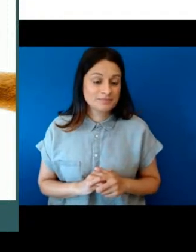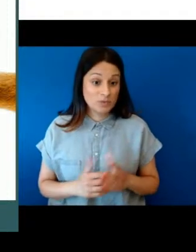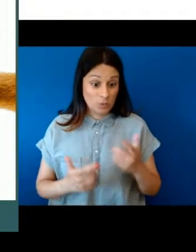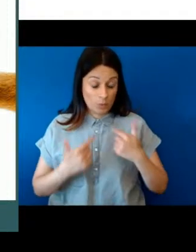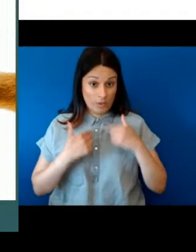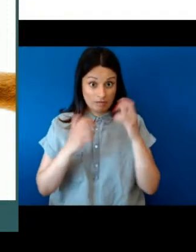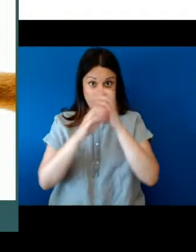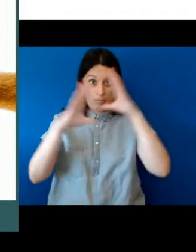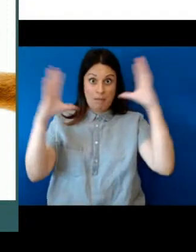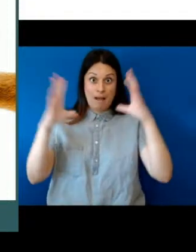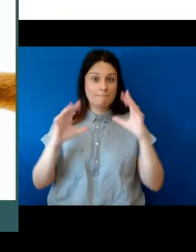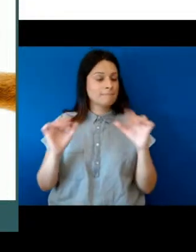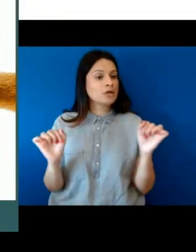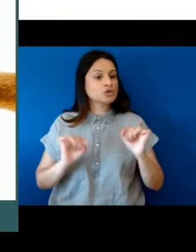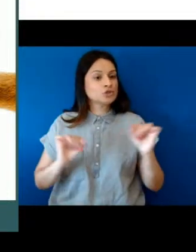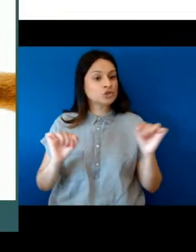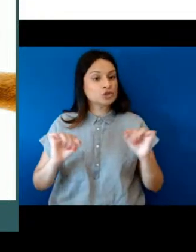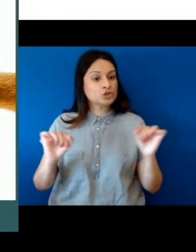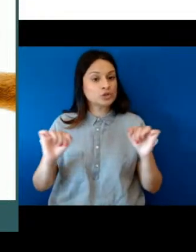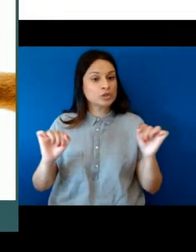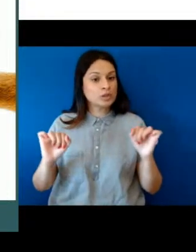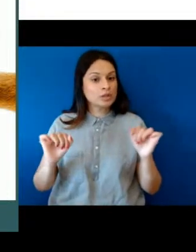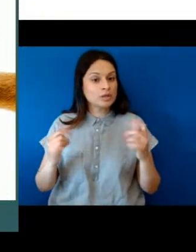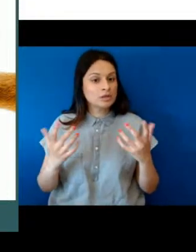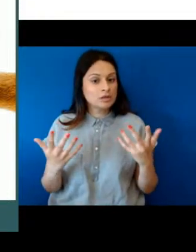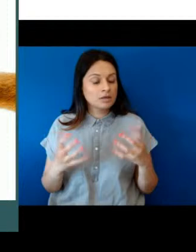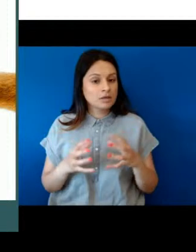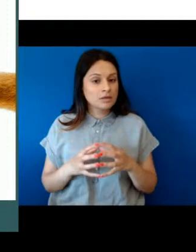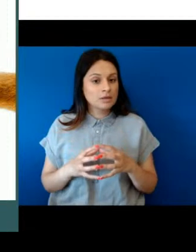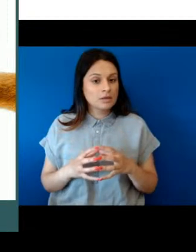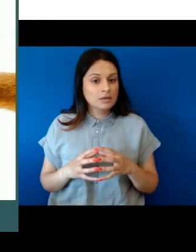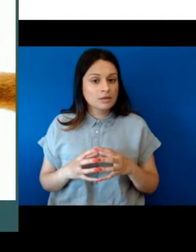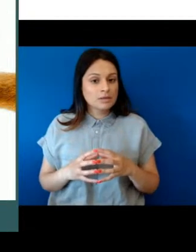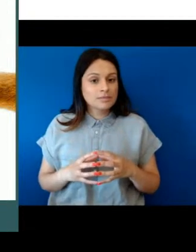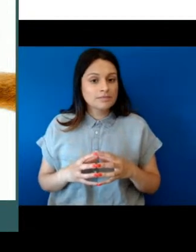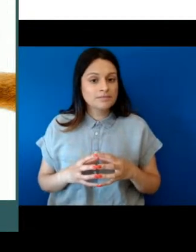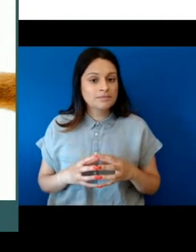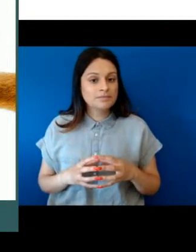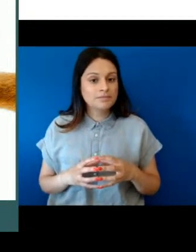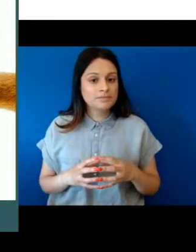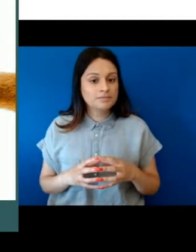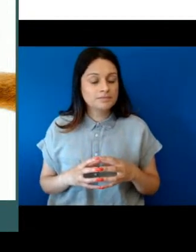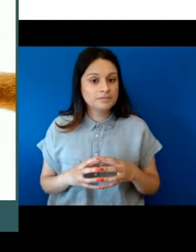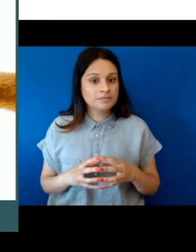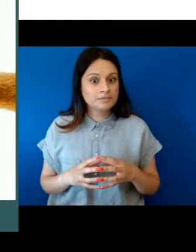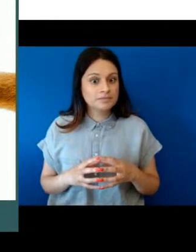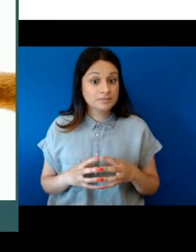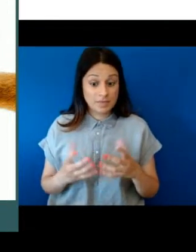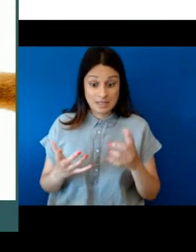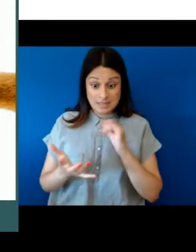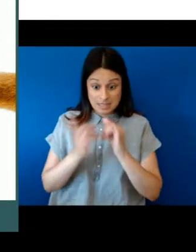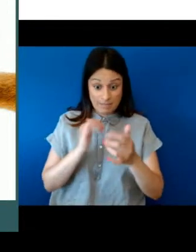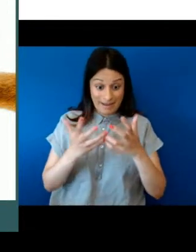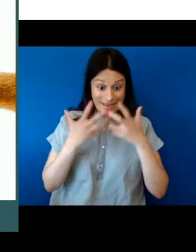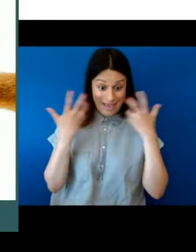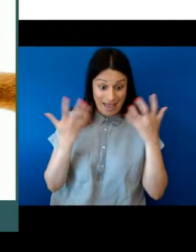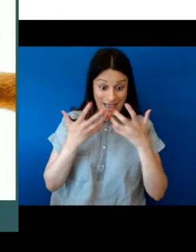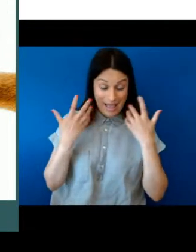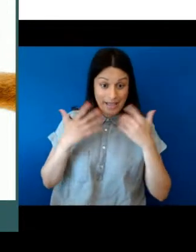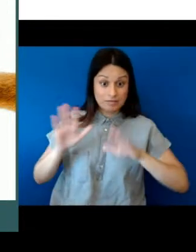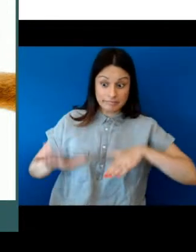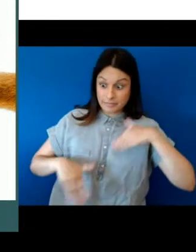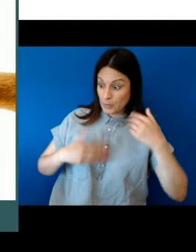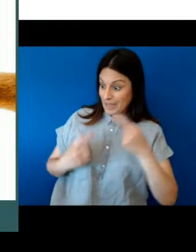really taken as yes, get a cat, expose a child to cat in early infancy, it will